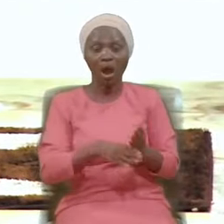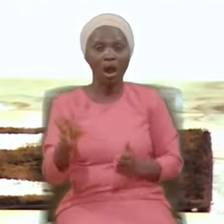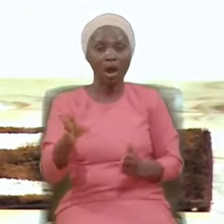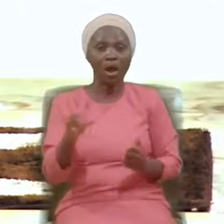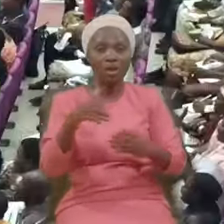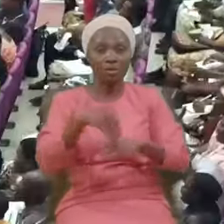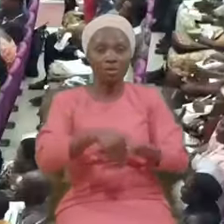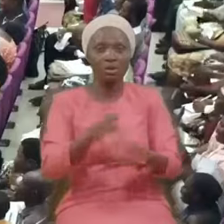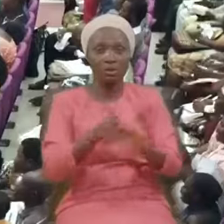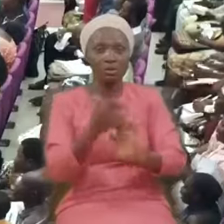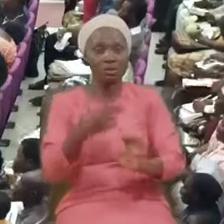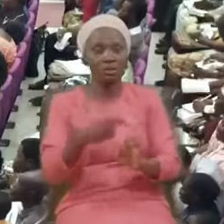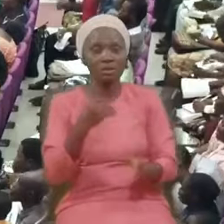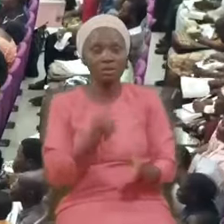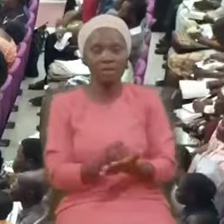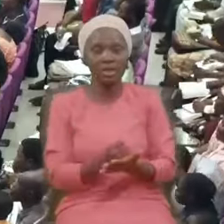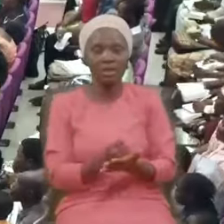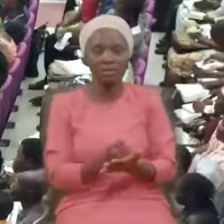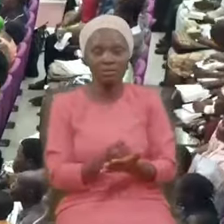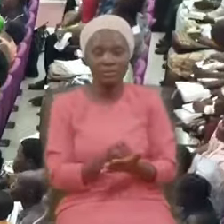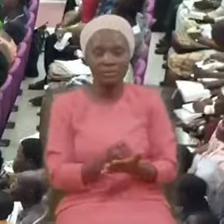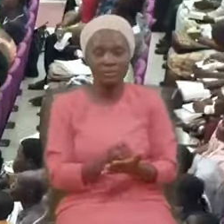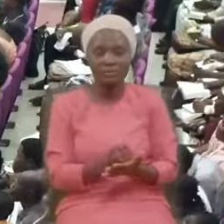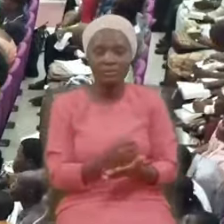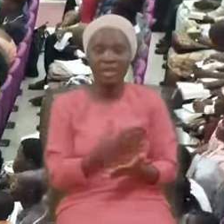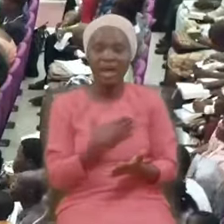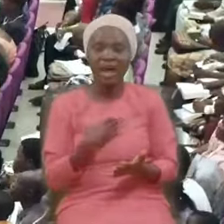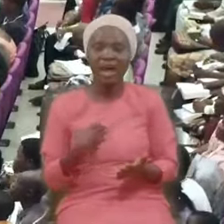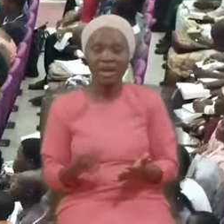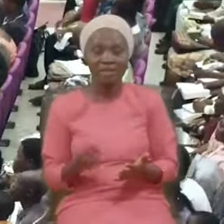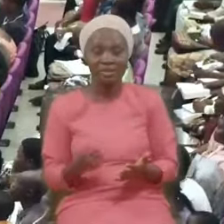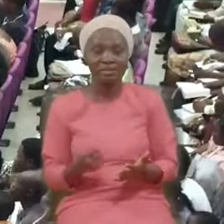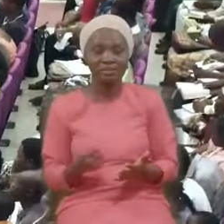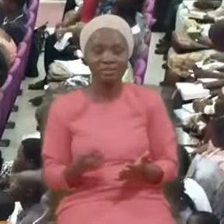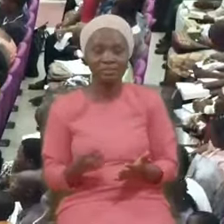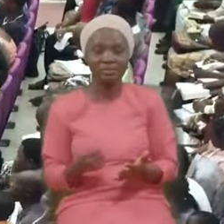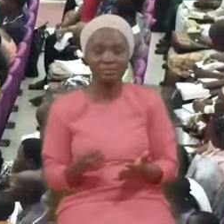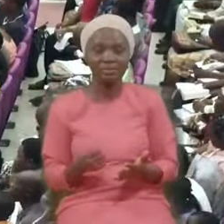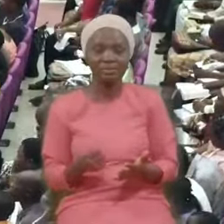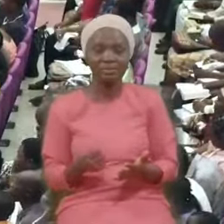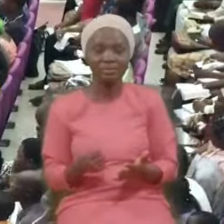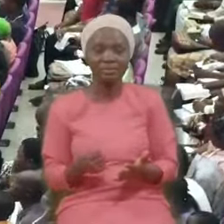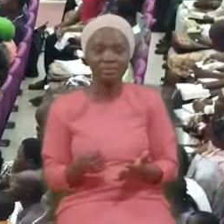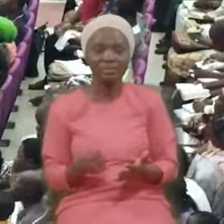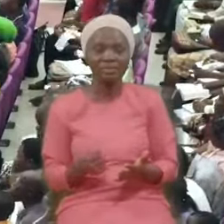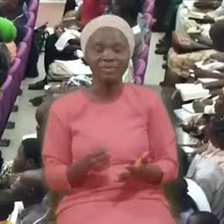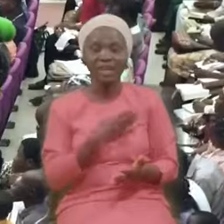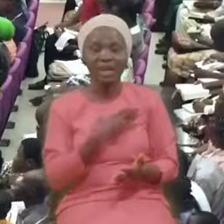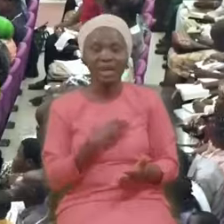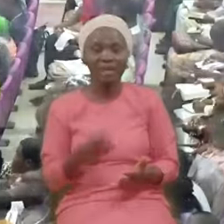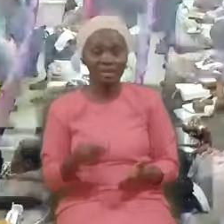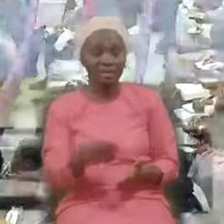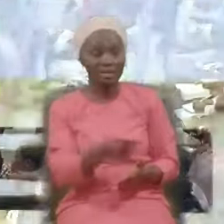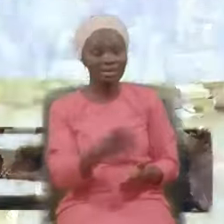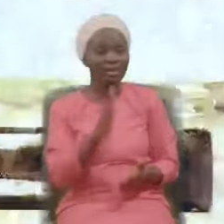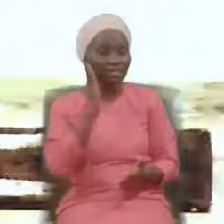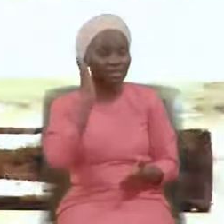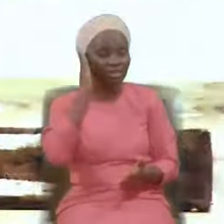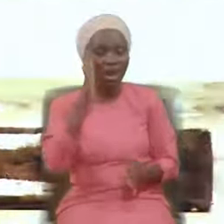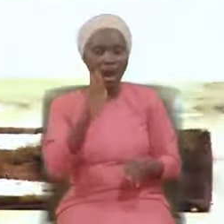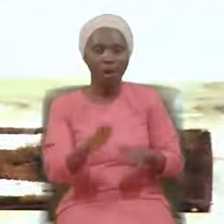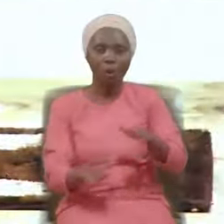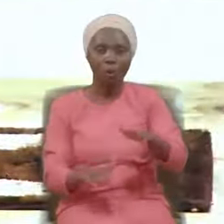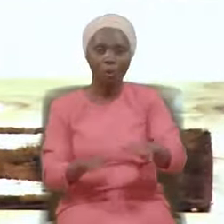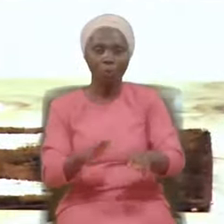Jesus' name. And they shall walk and they shall not faint. They